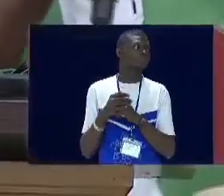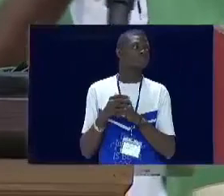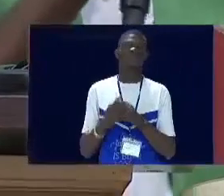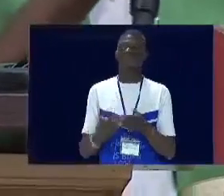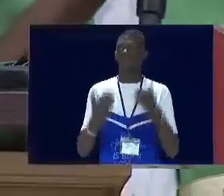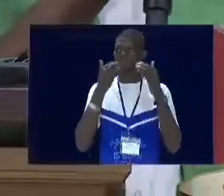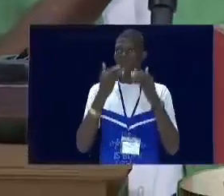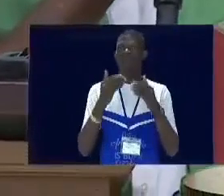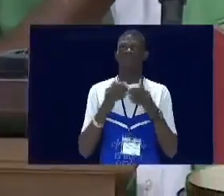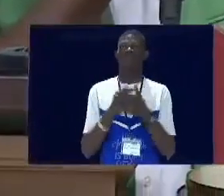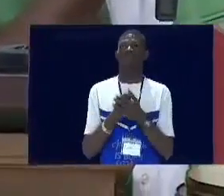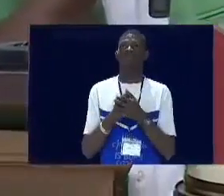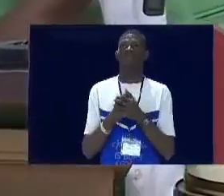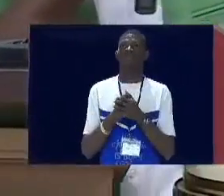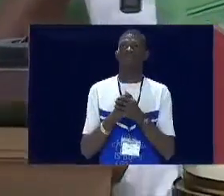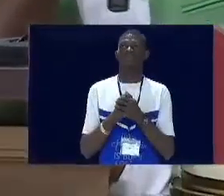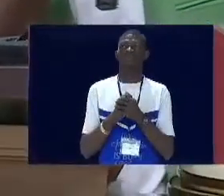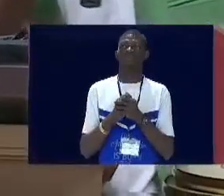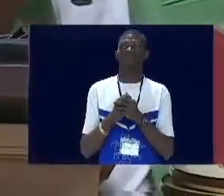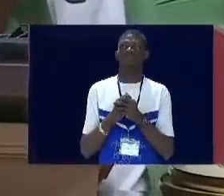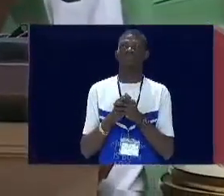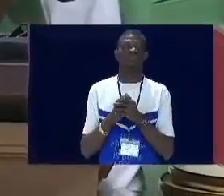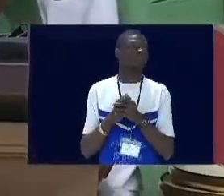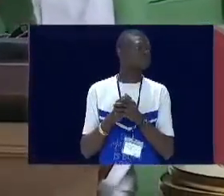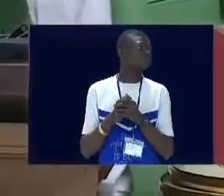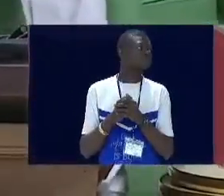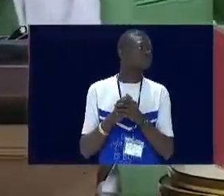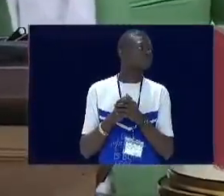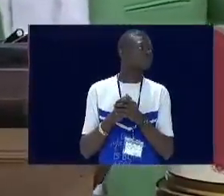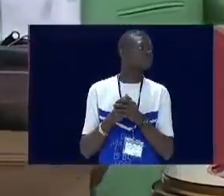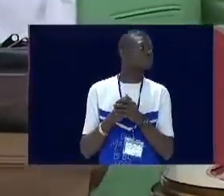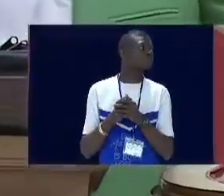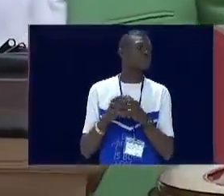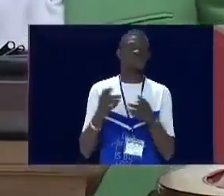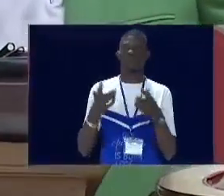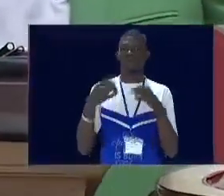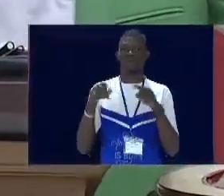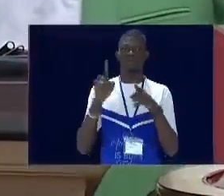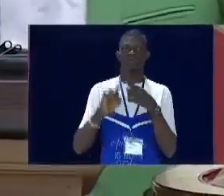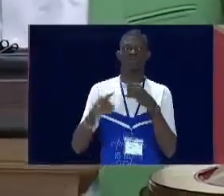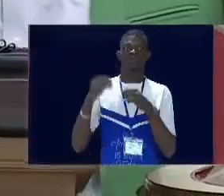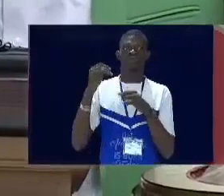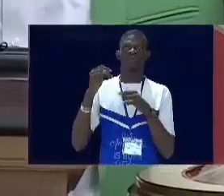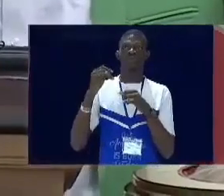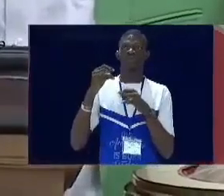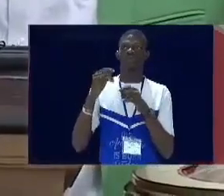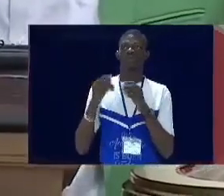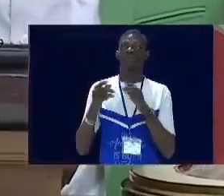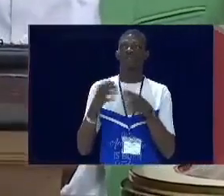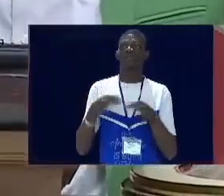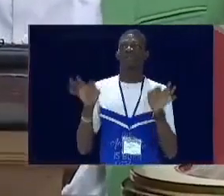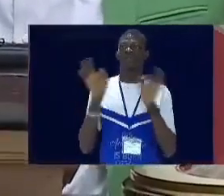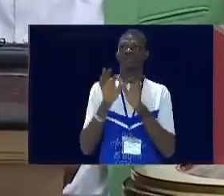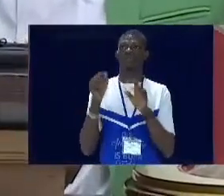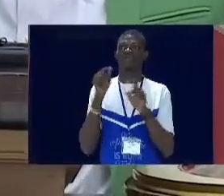Thank you. Now we come to the crucial moment.